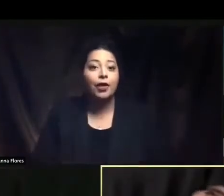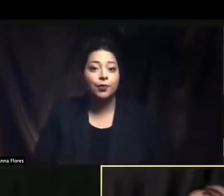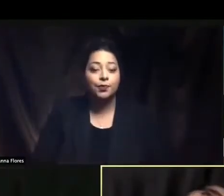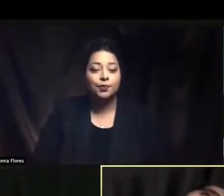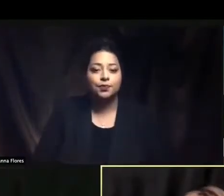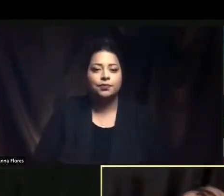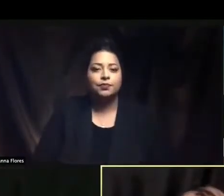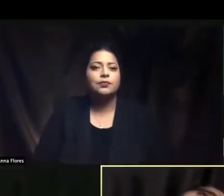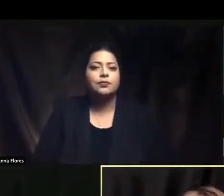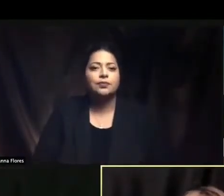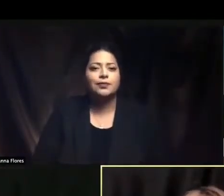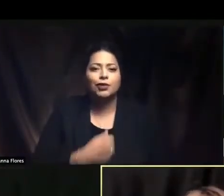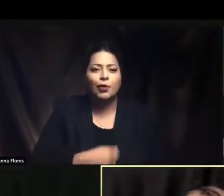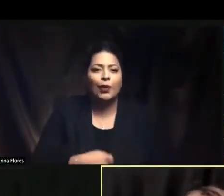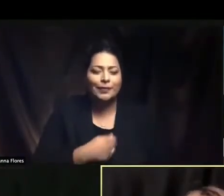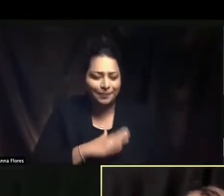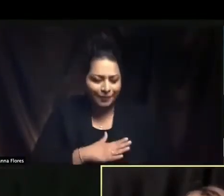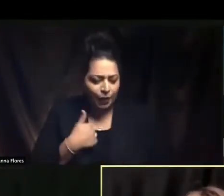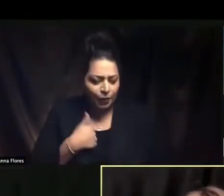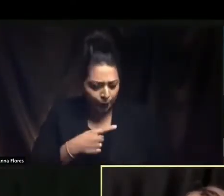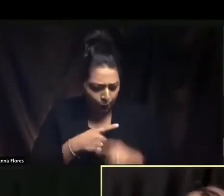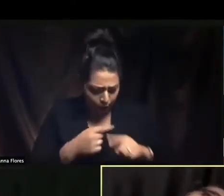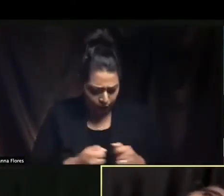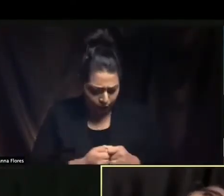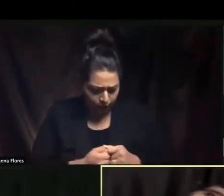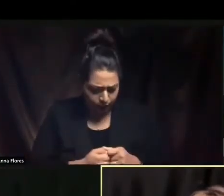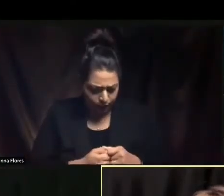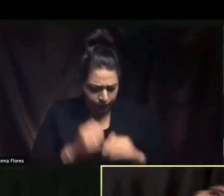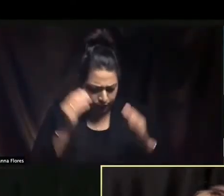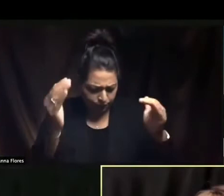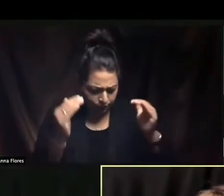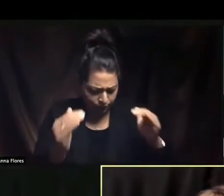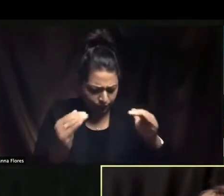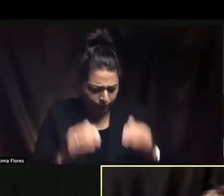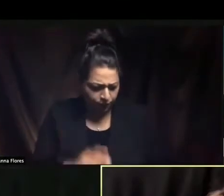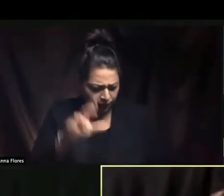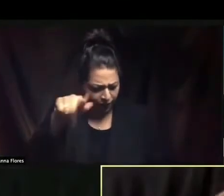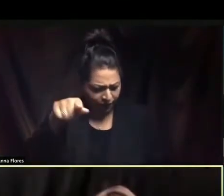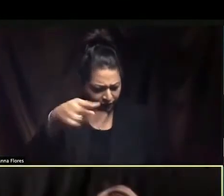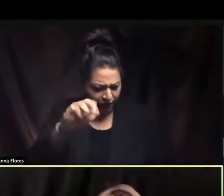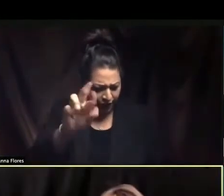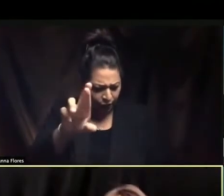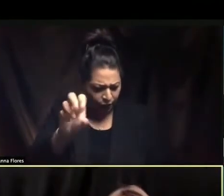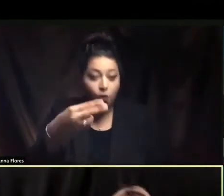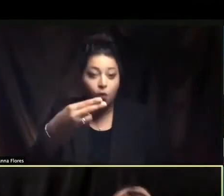I'm sorry, I was muted there. And the next person on this question is Pharaoh Clark.